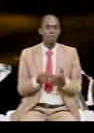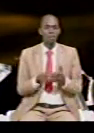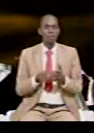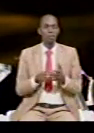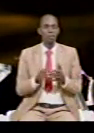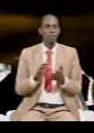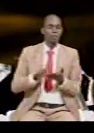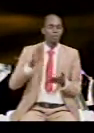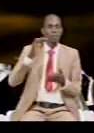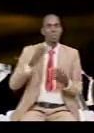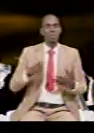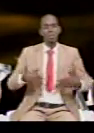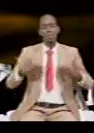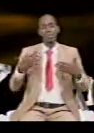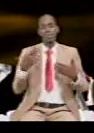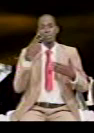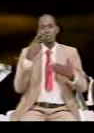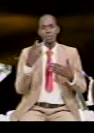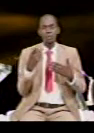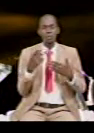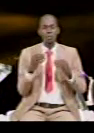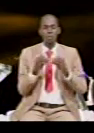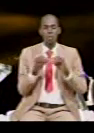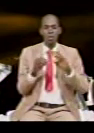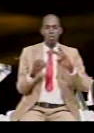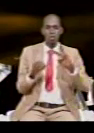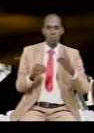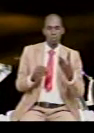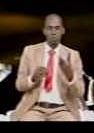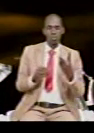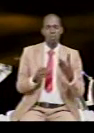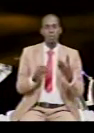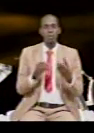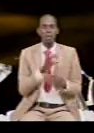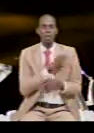2, Christ, our strength,